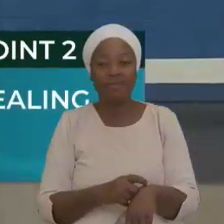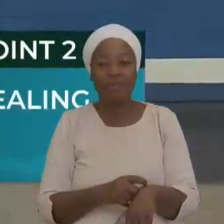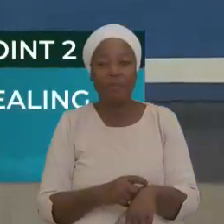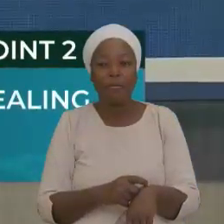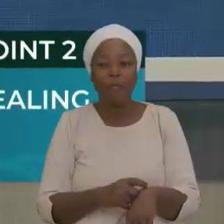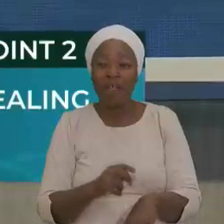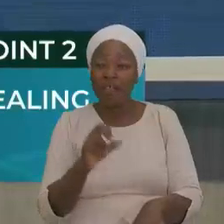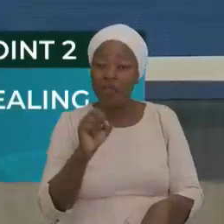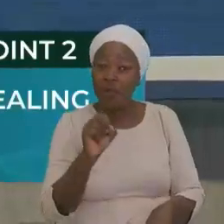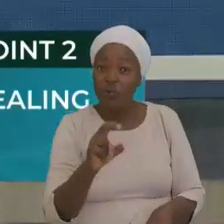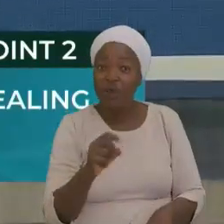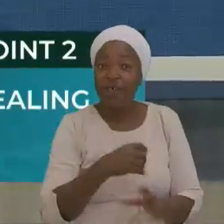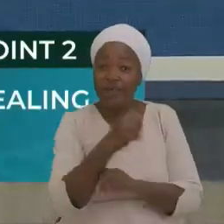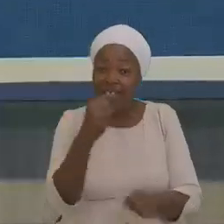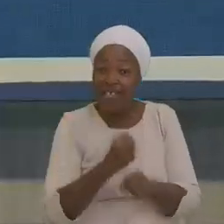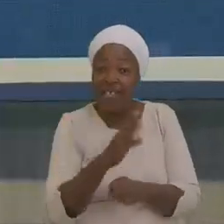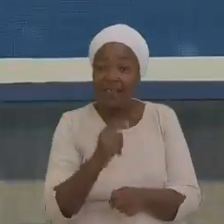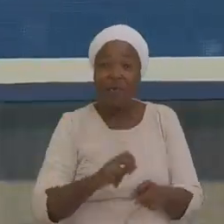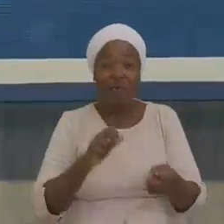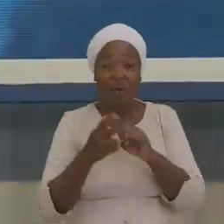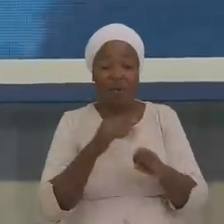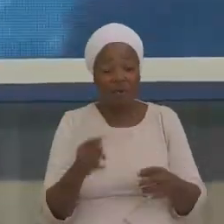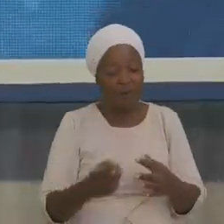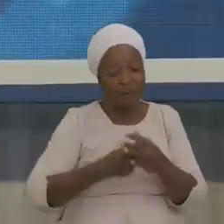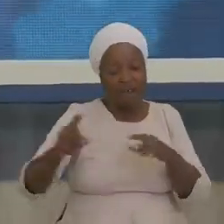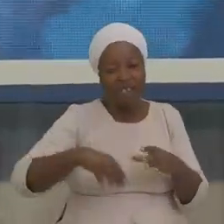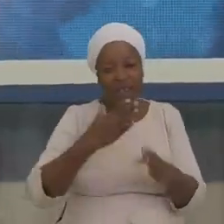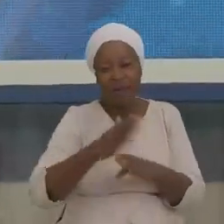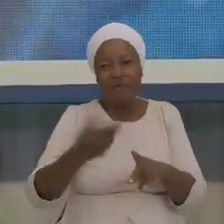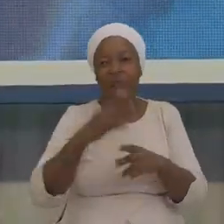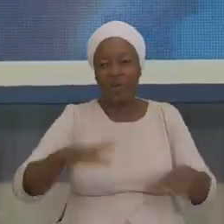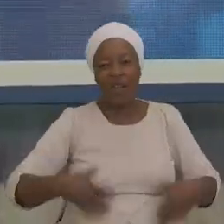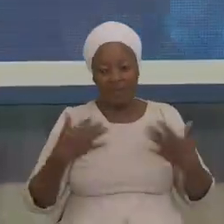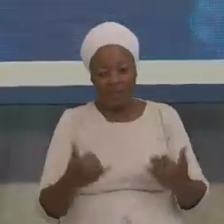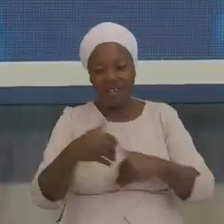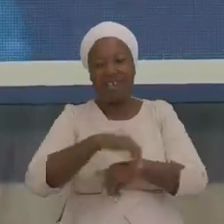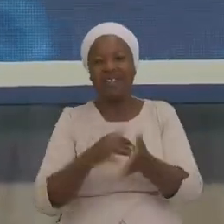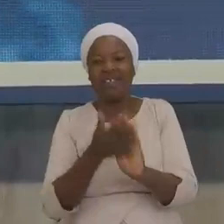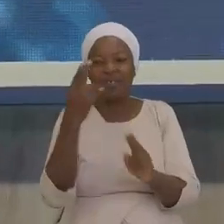12 years of problem will vanish away from your life tonight.